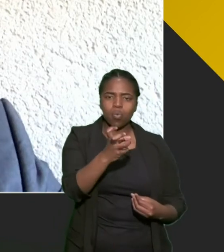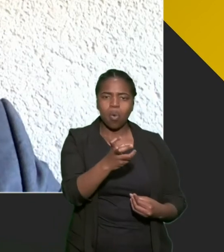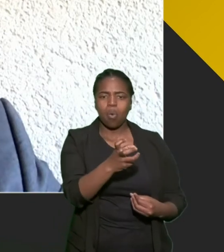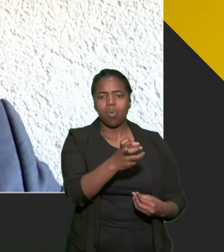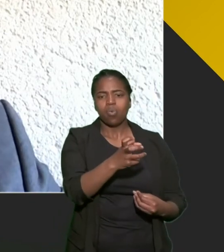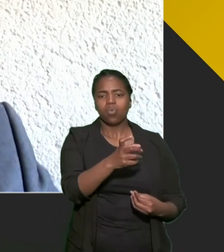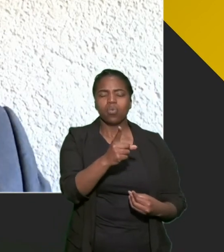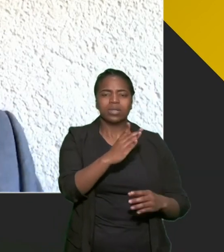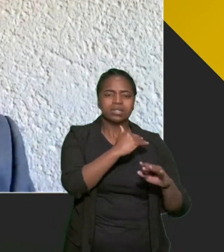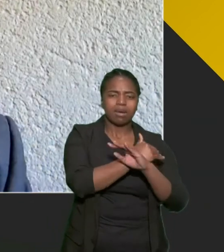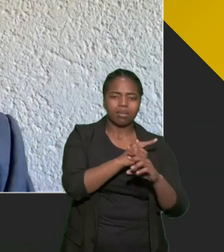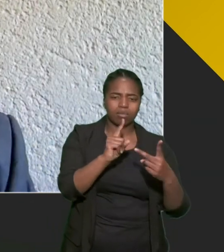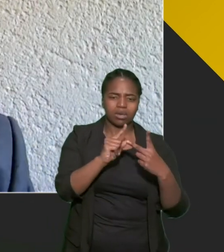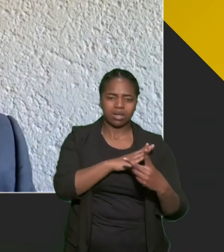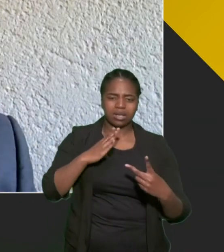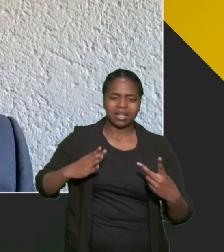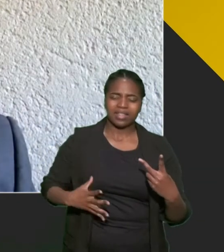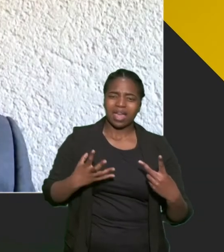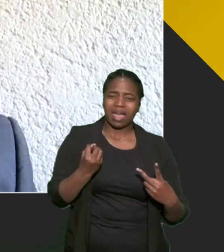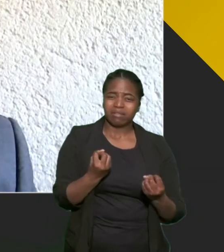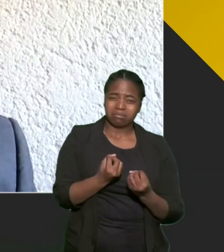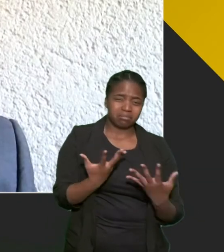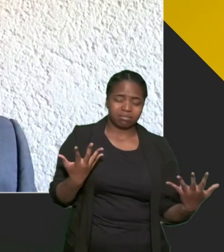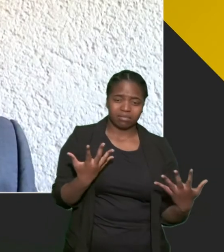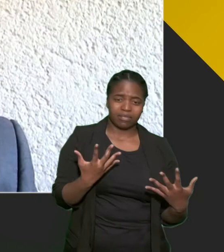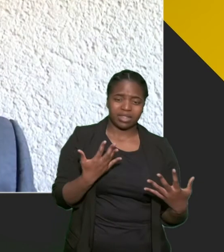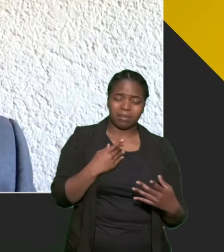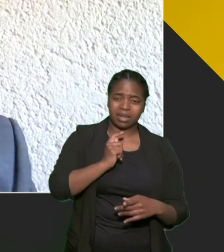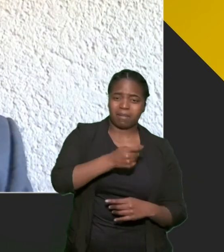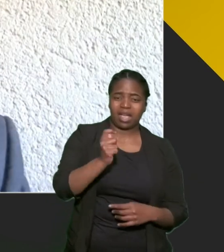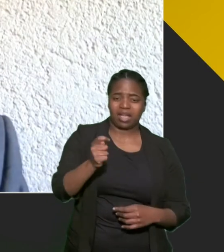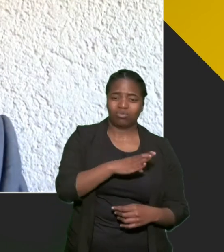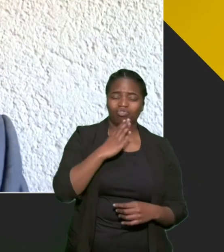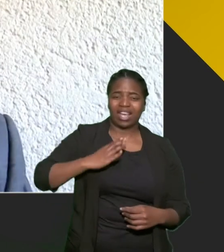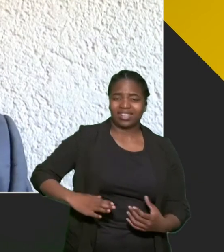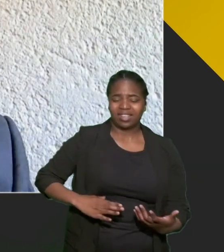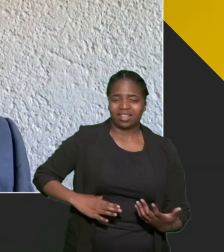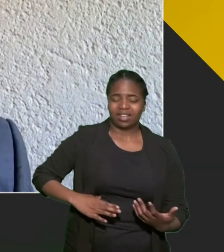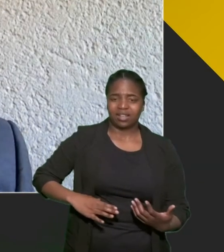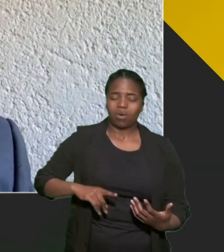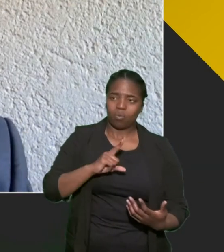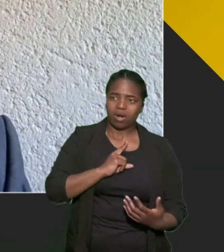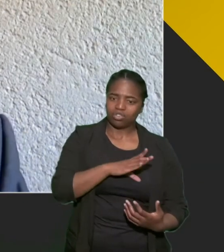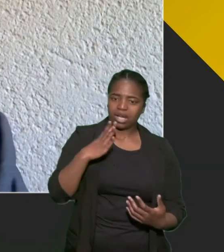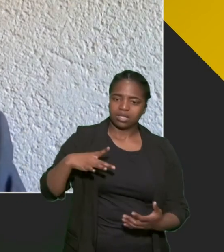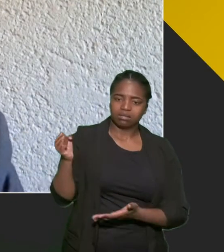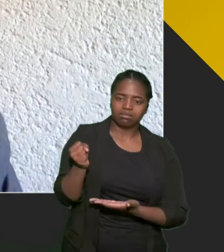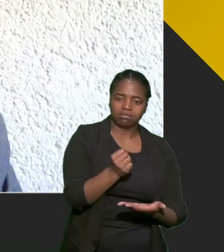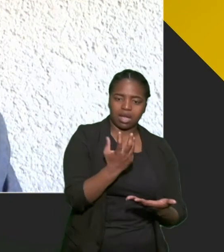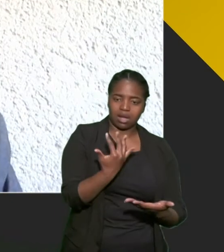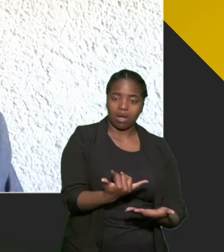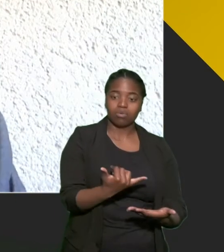eZimbabwe naseZambia they've got massive debt that they have to service towards China. And the Chinese now are taking